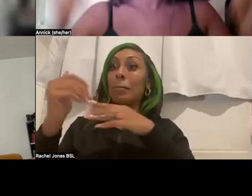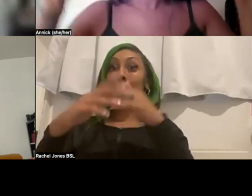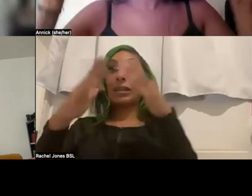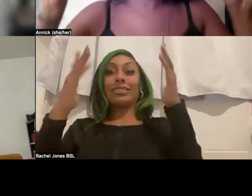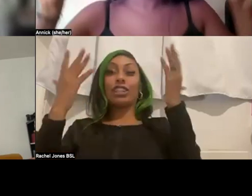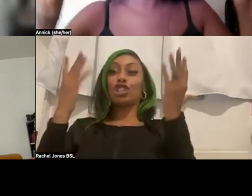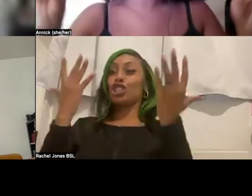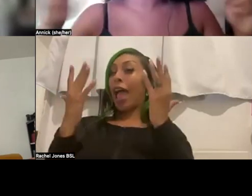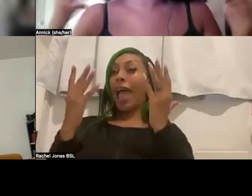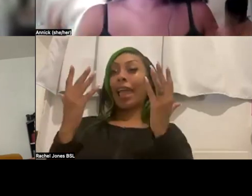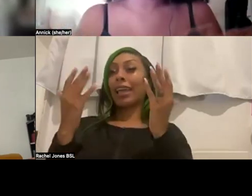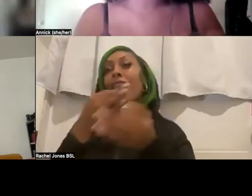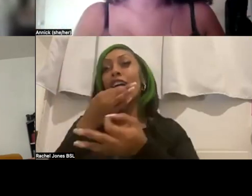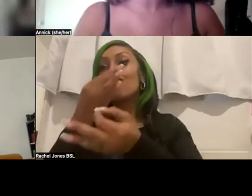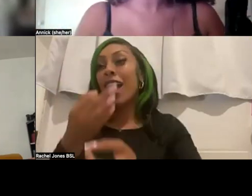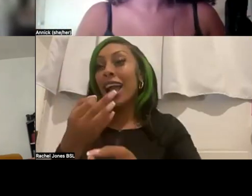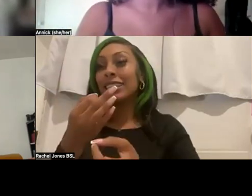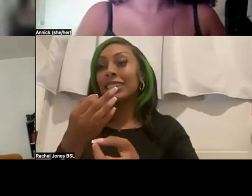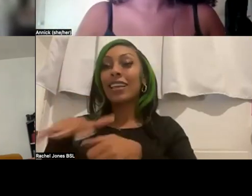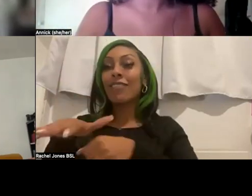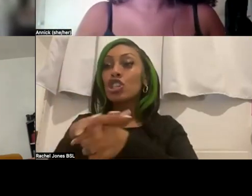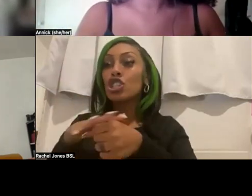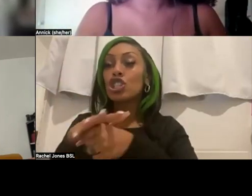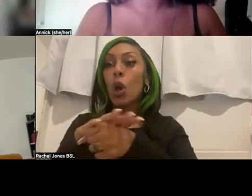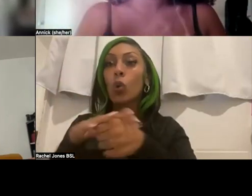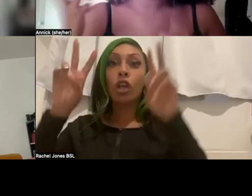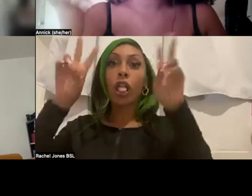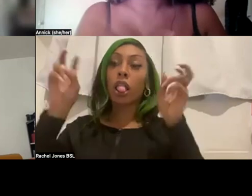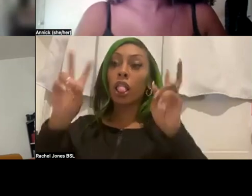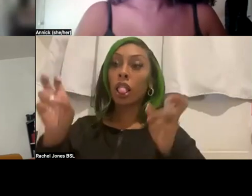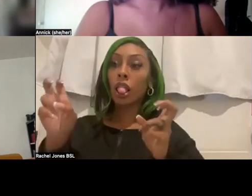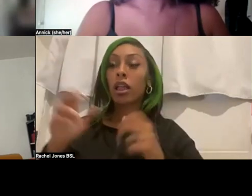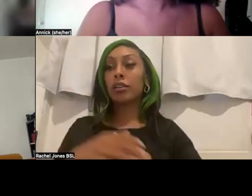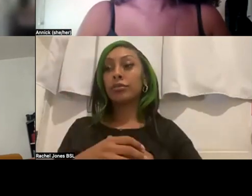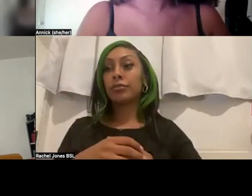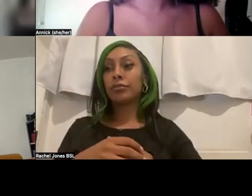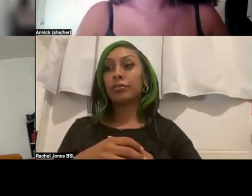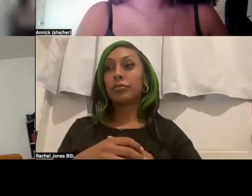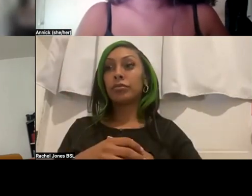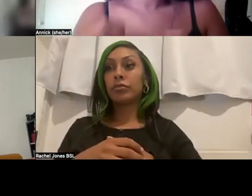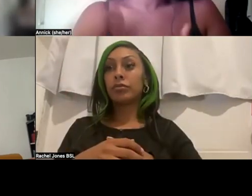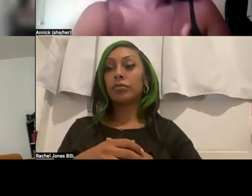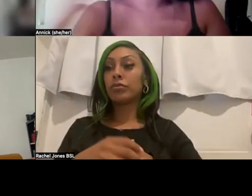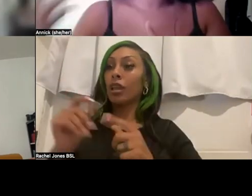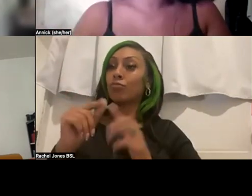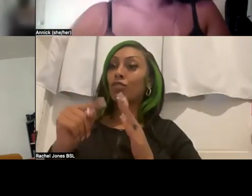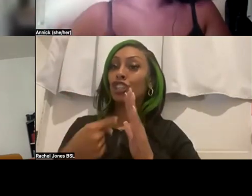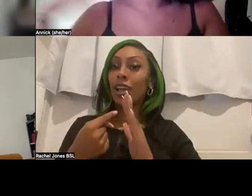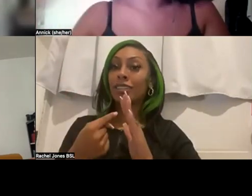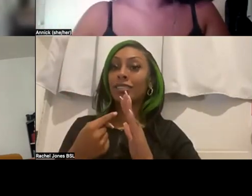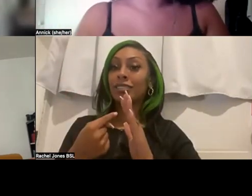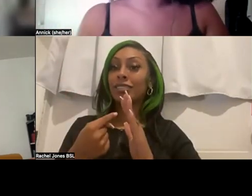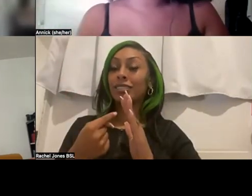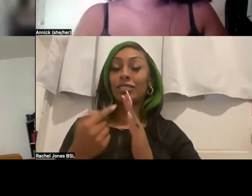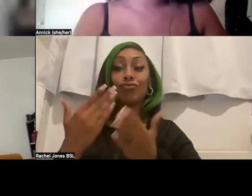attractive social, in quotes, I insist on that, social projects that really,